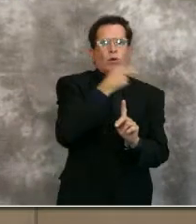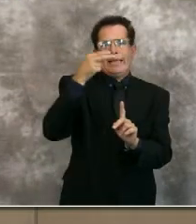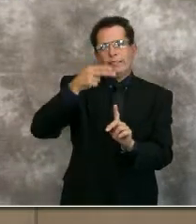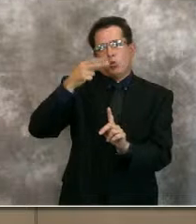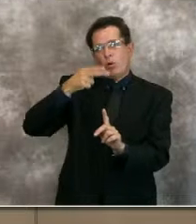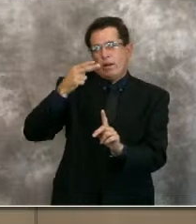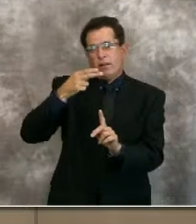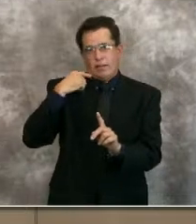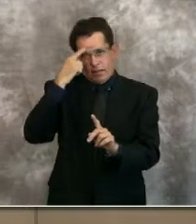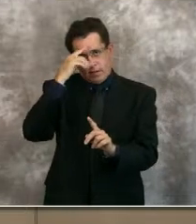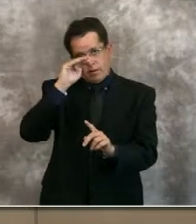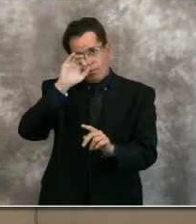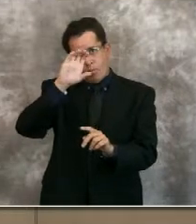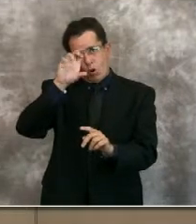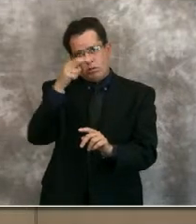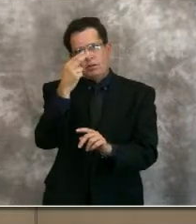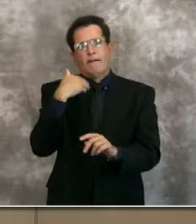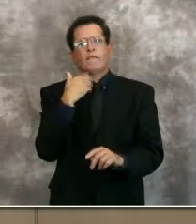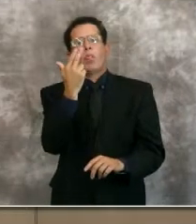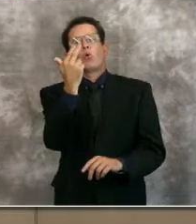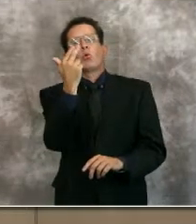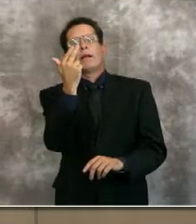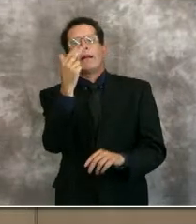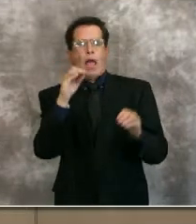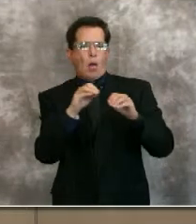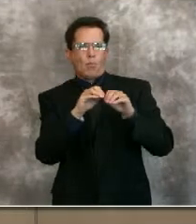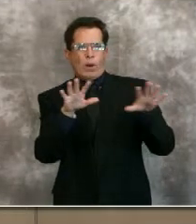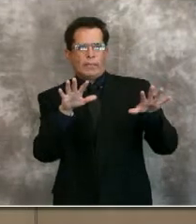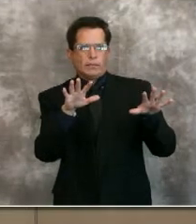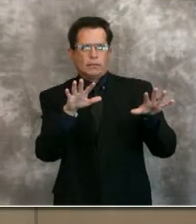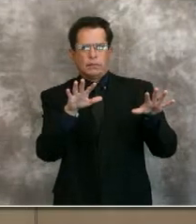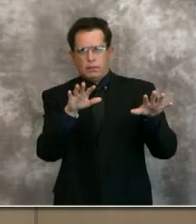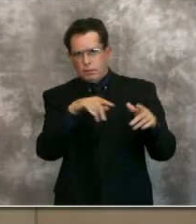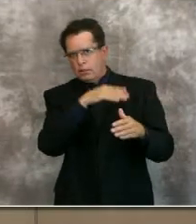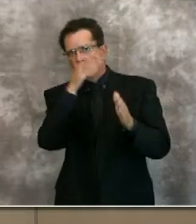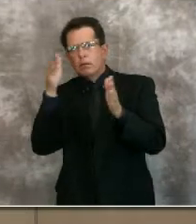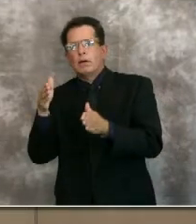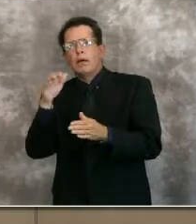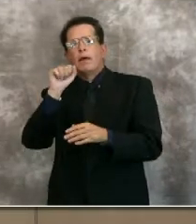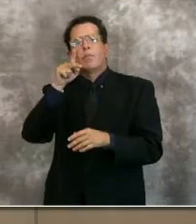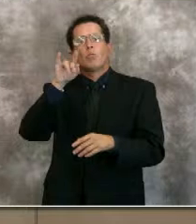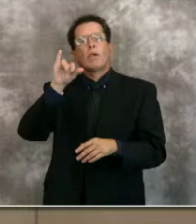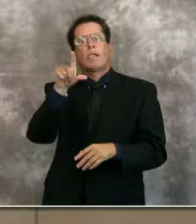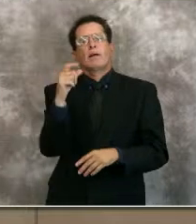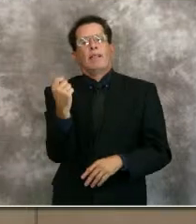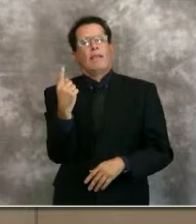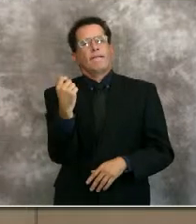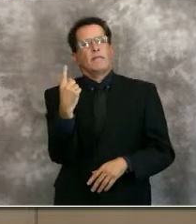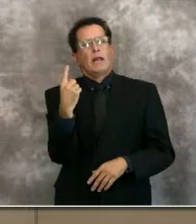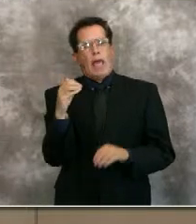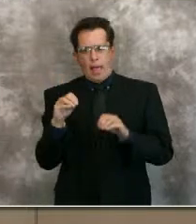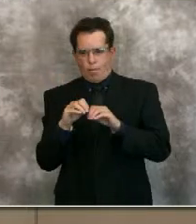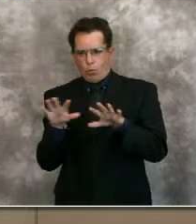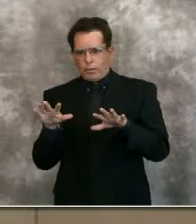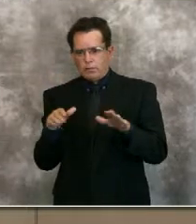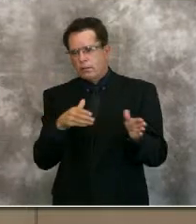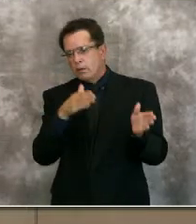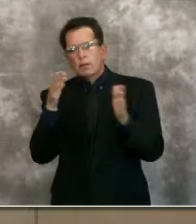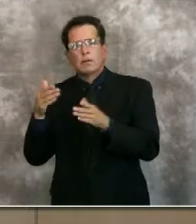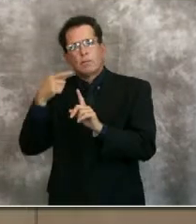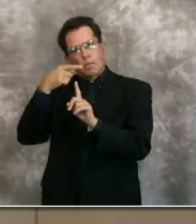we had, I believe, 13 outbreaks. In April, 11 outbreaks, and for the month of May,